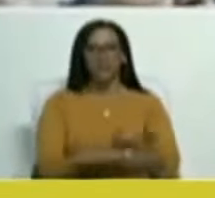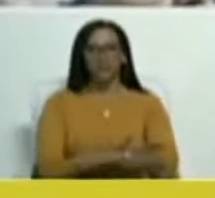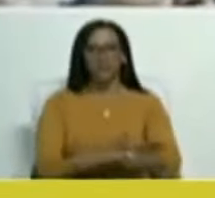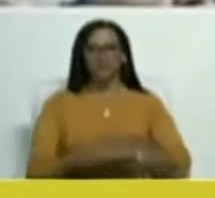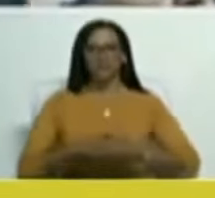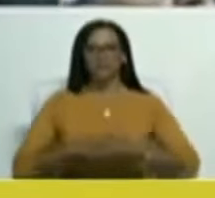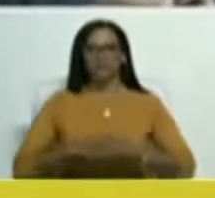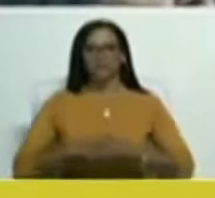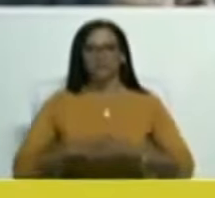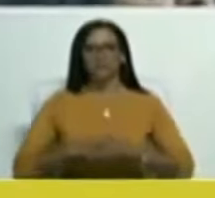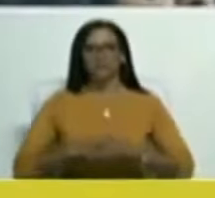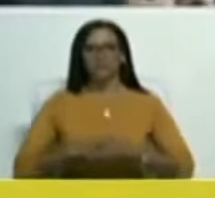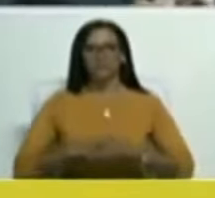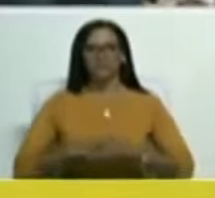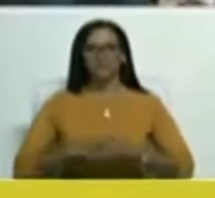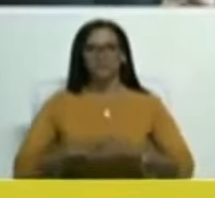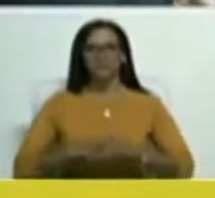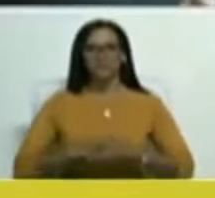brave and strong.